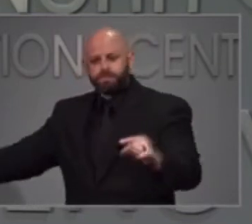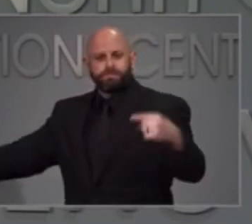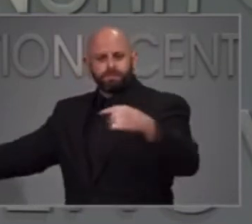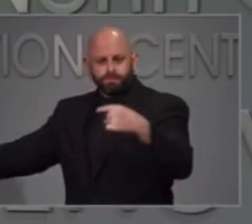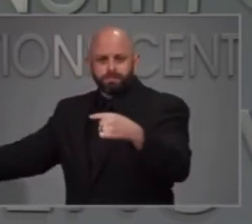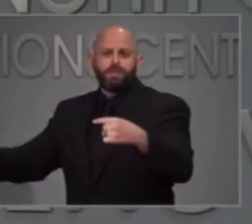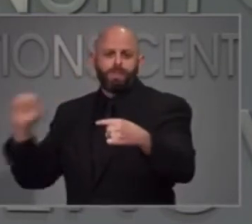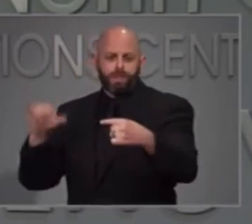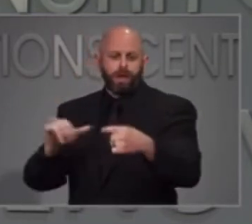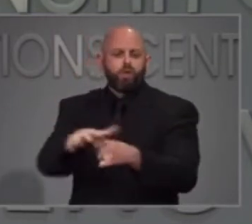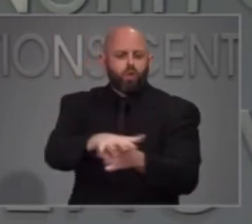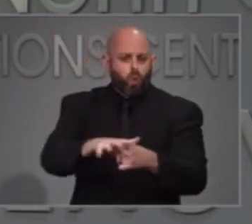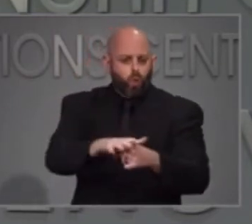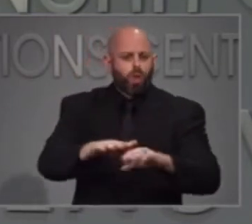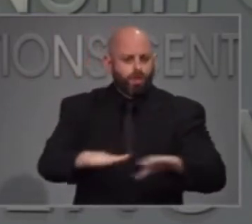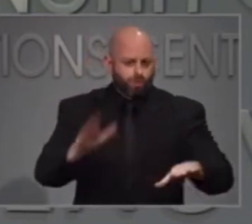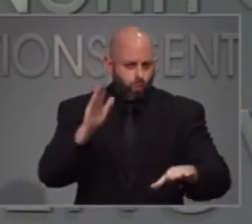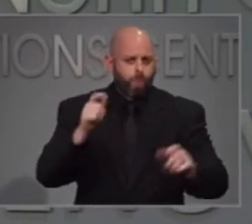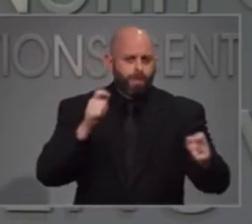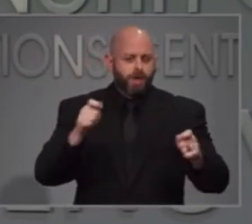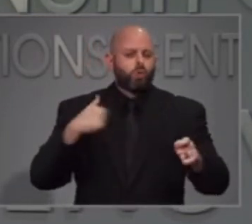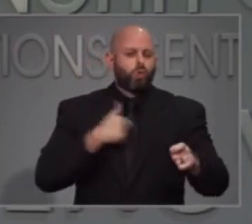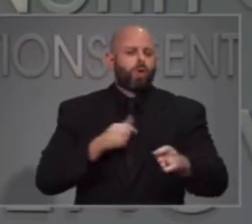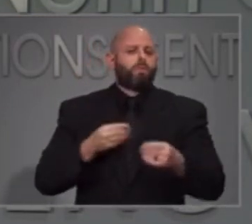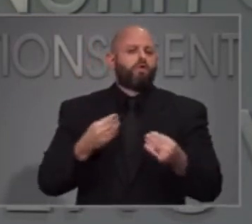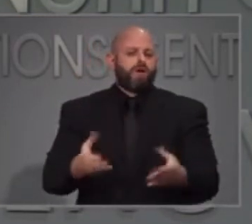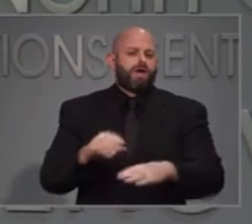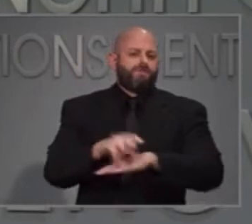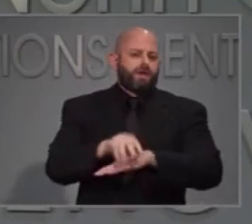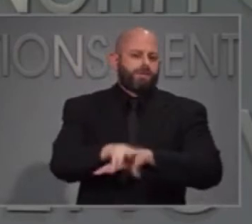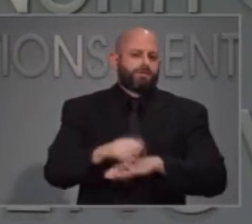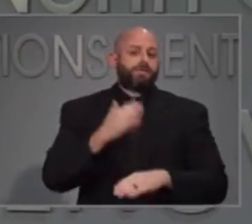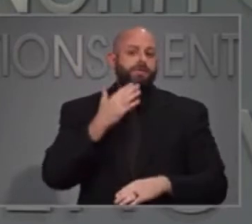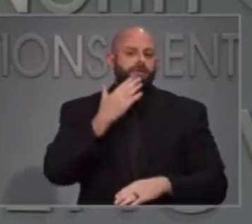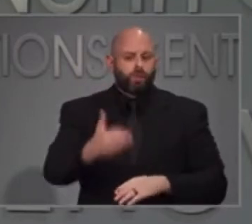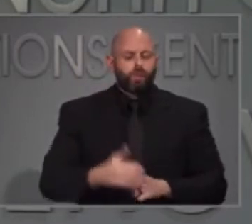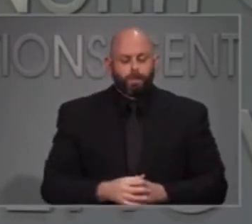and we would be providing assistance. Thank you.